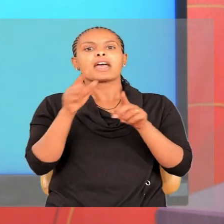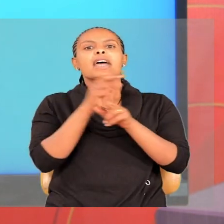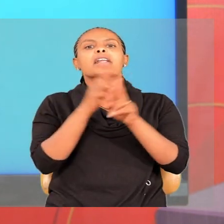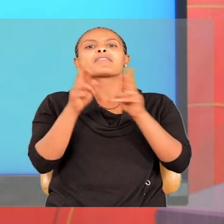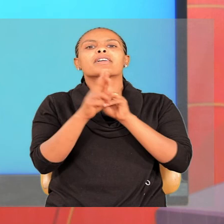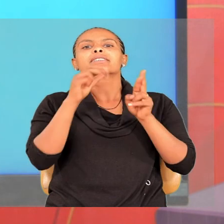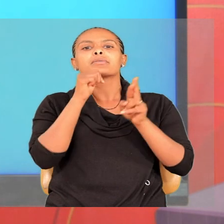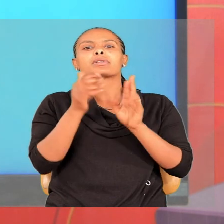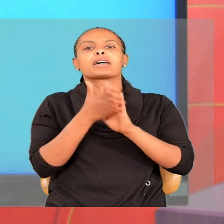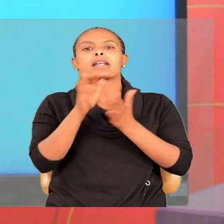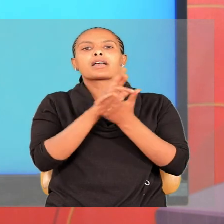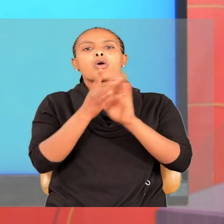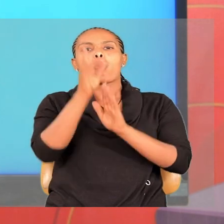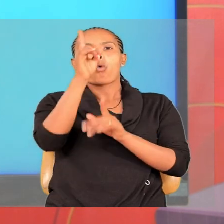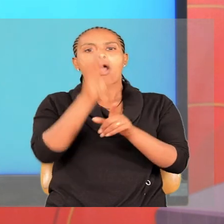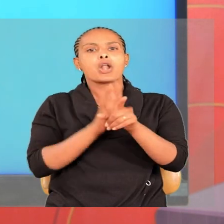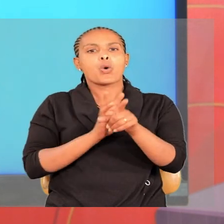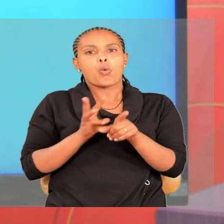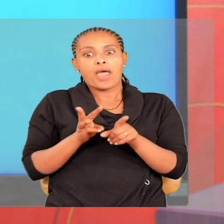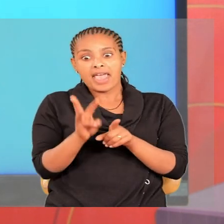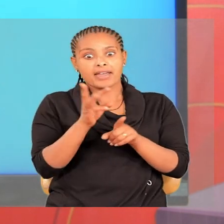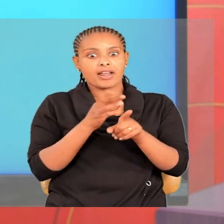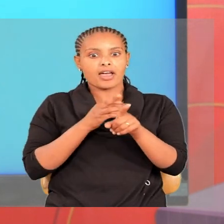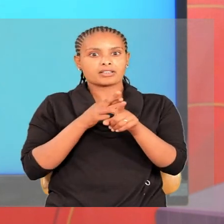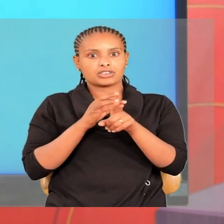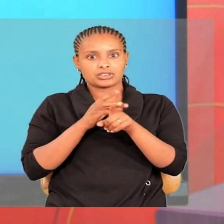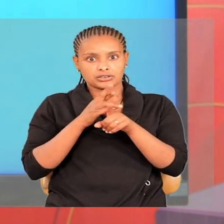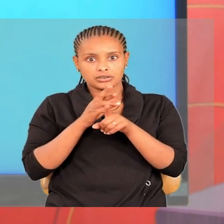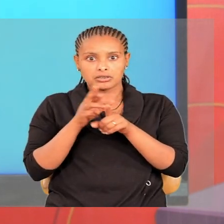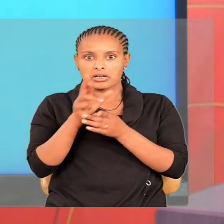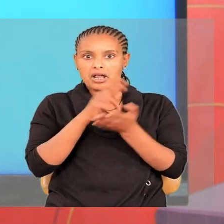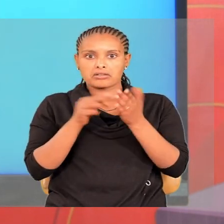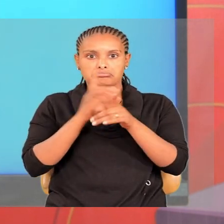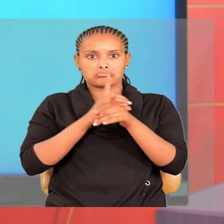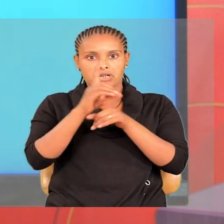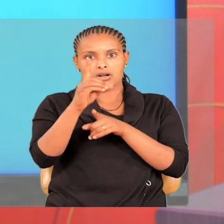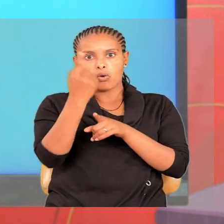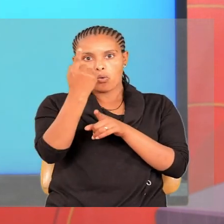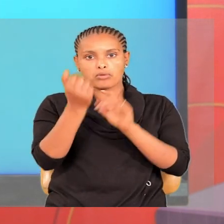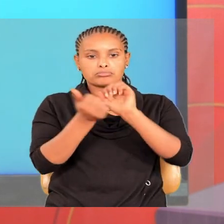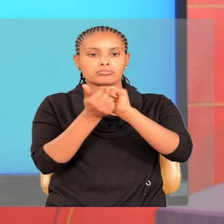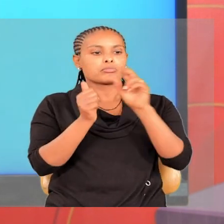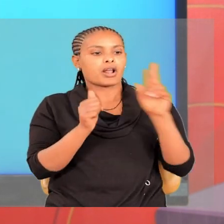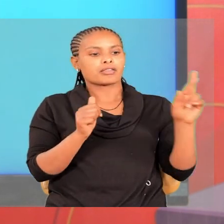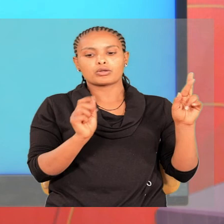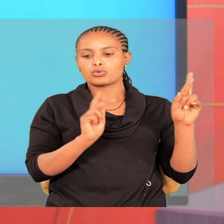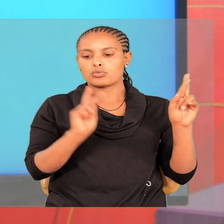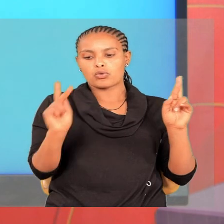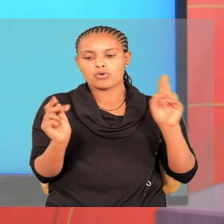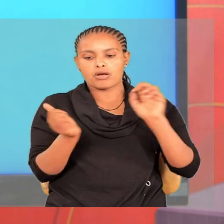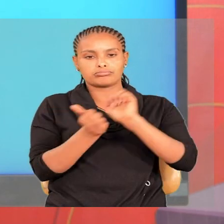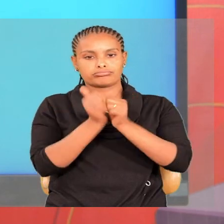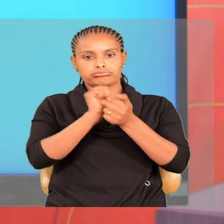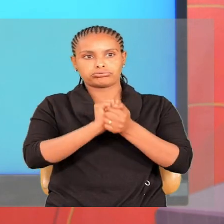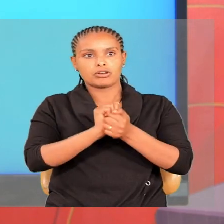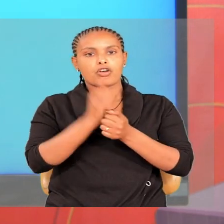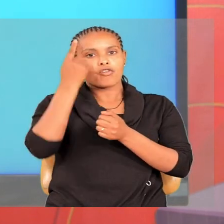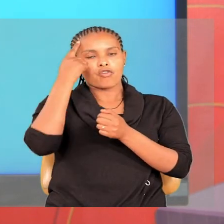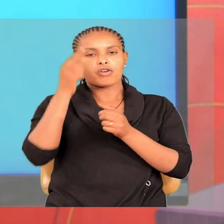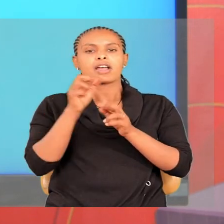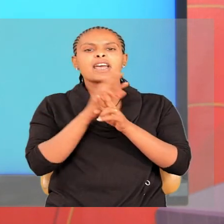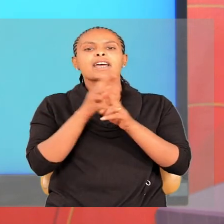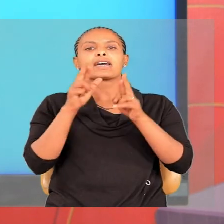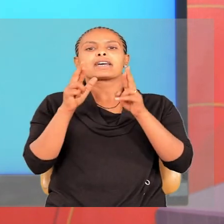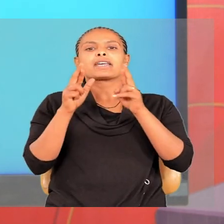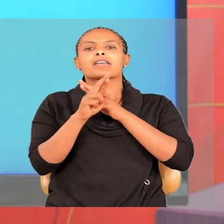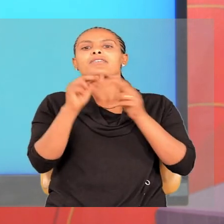irreversible reaction is a one-way reaction. Reactants are converted into product. For